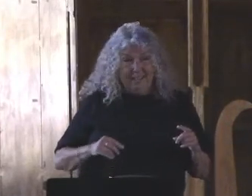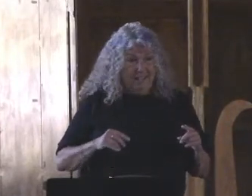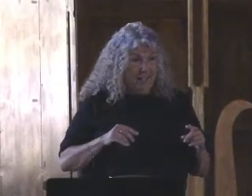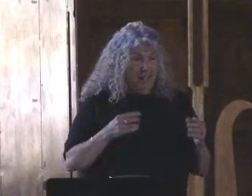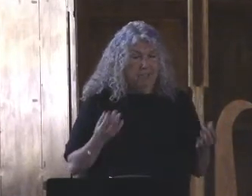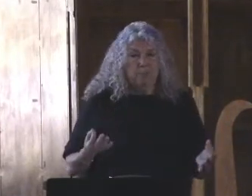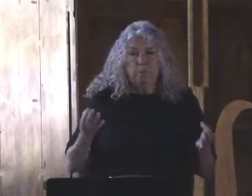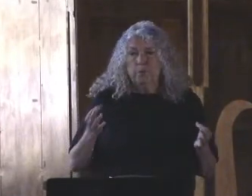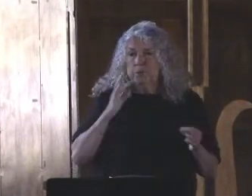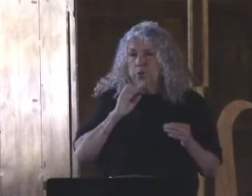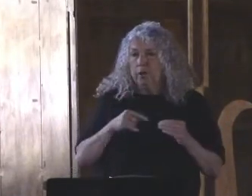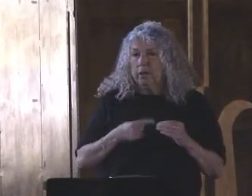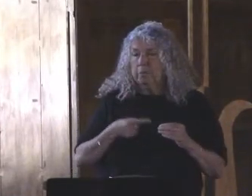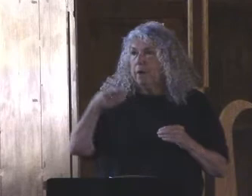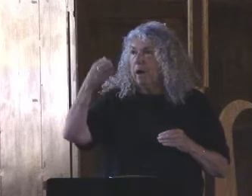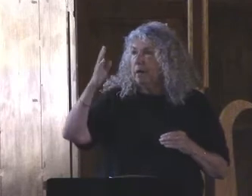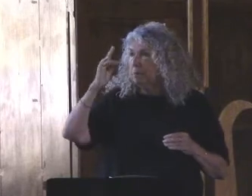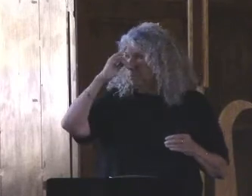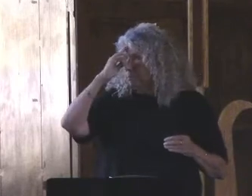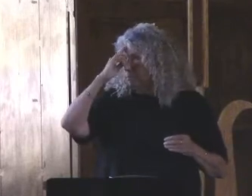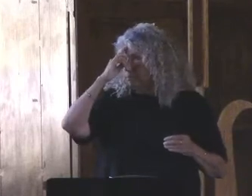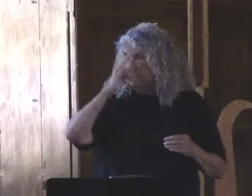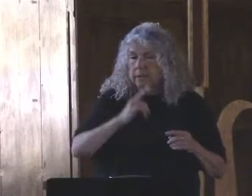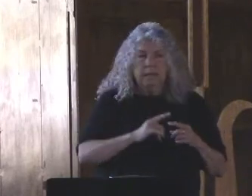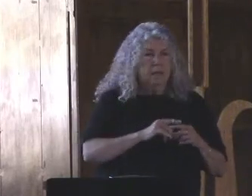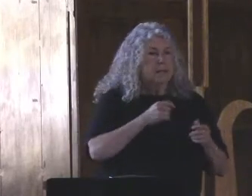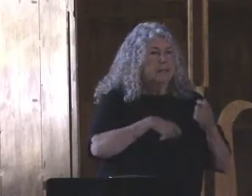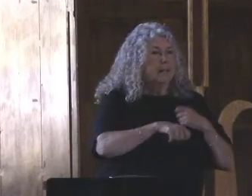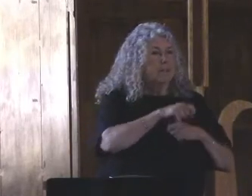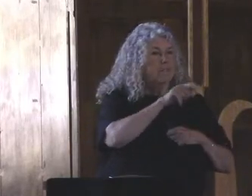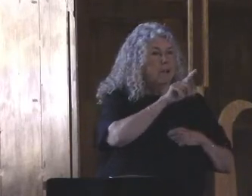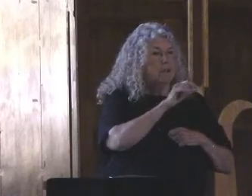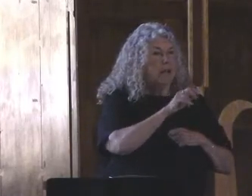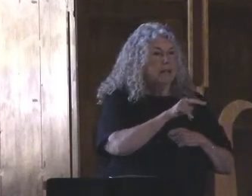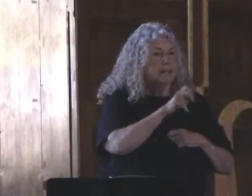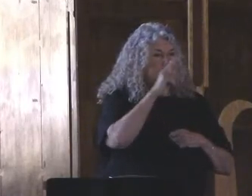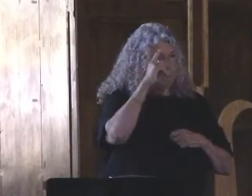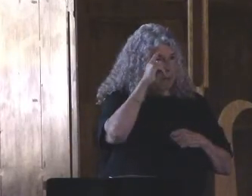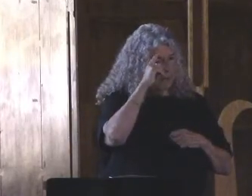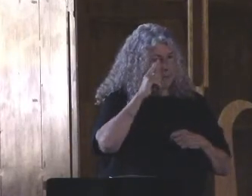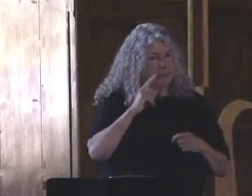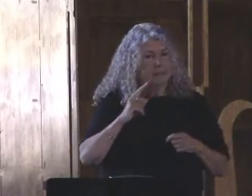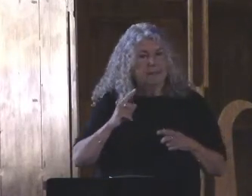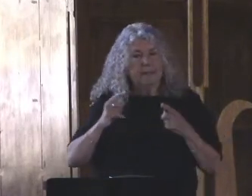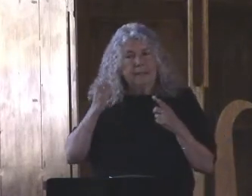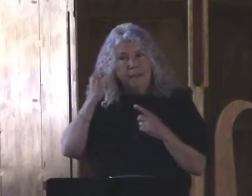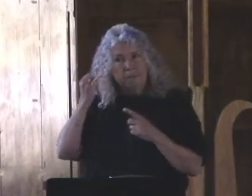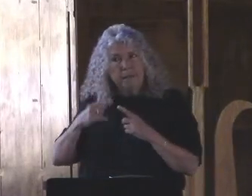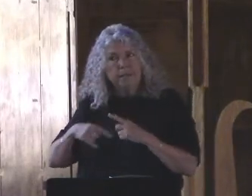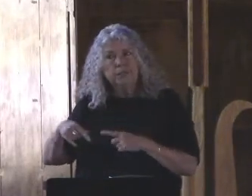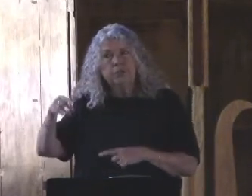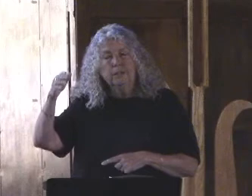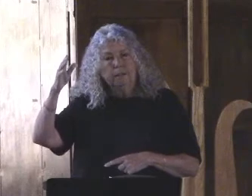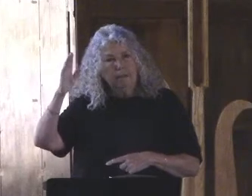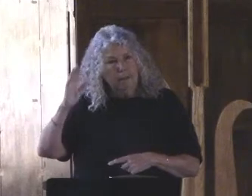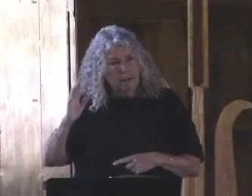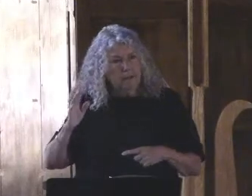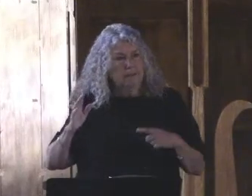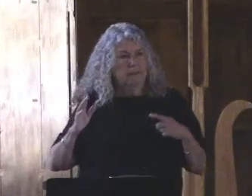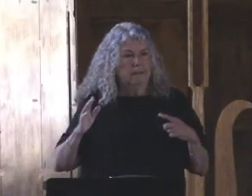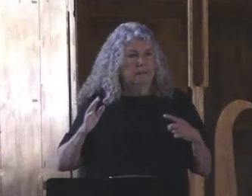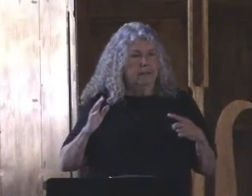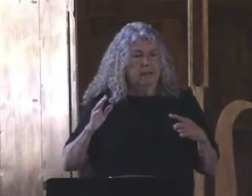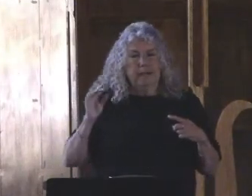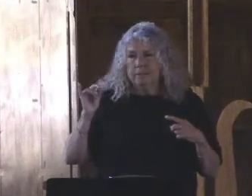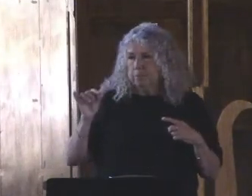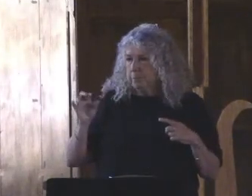Buddhists talk about dog's mind versus lion's mind. So imagine a dog is sitting in a clearing and